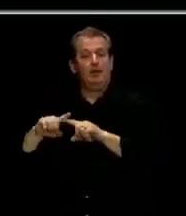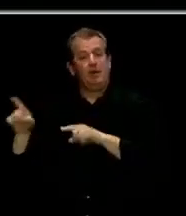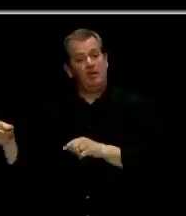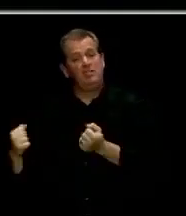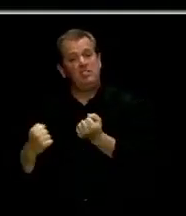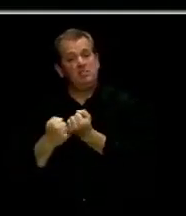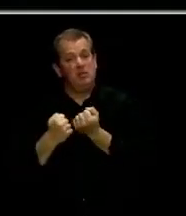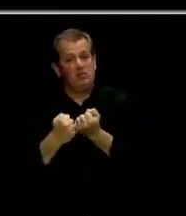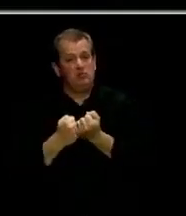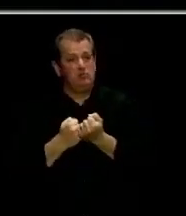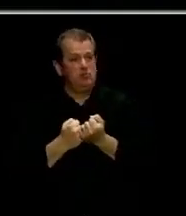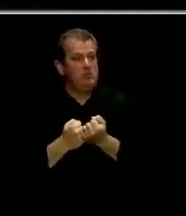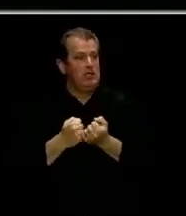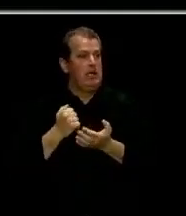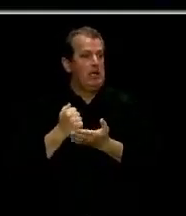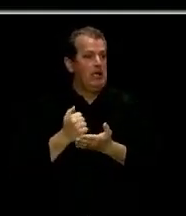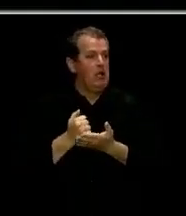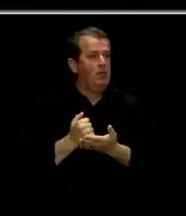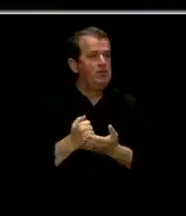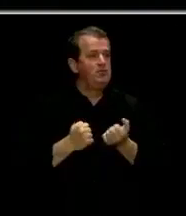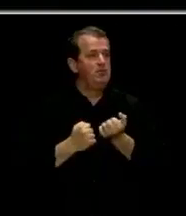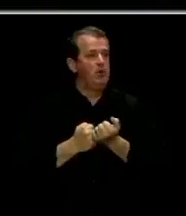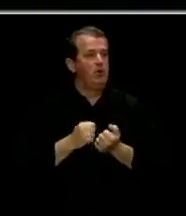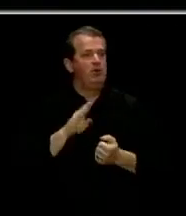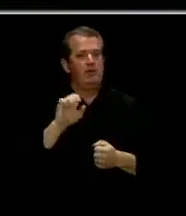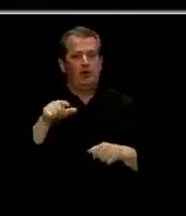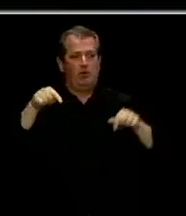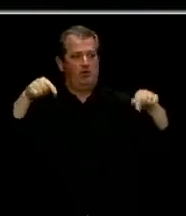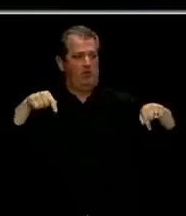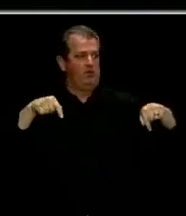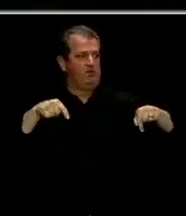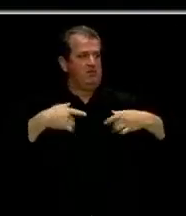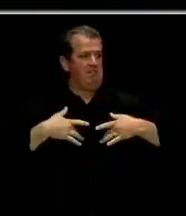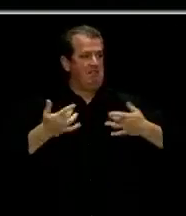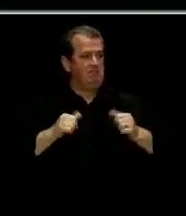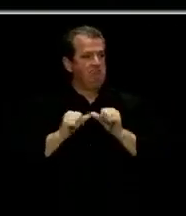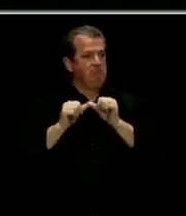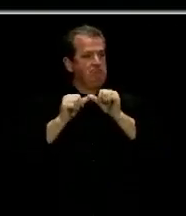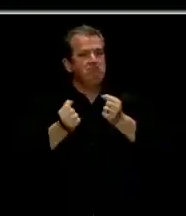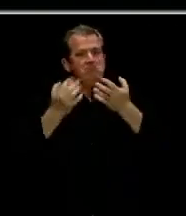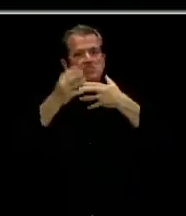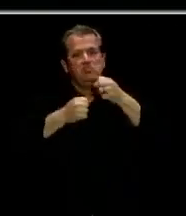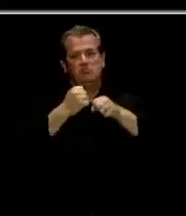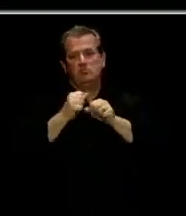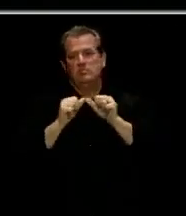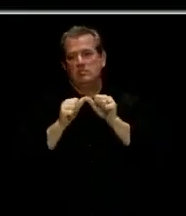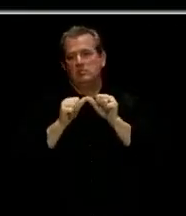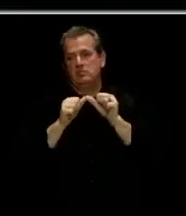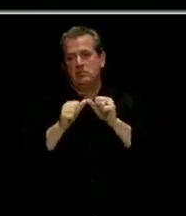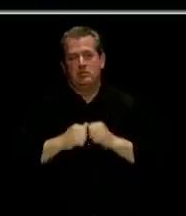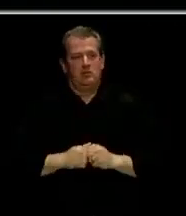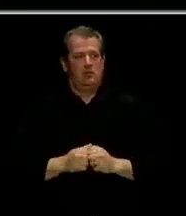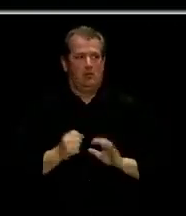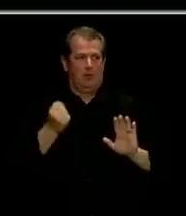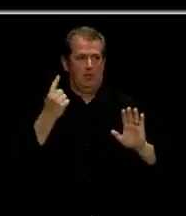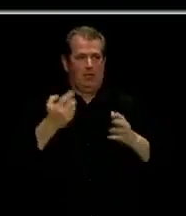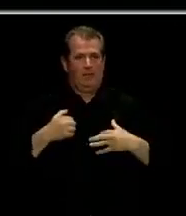the appropriation to have this event for many years. And I'm humbled.